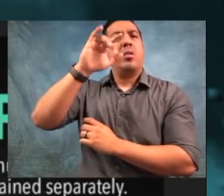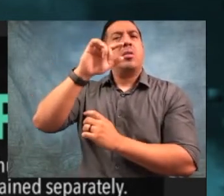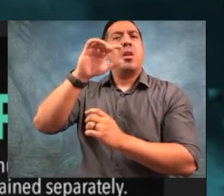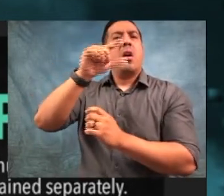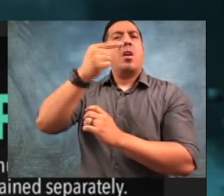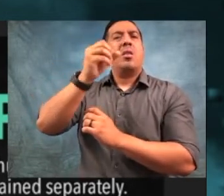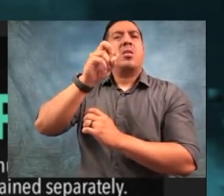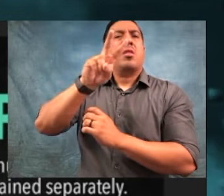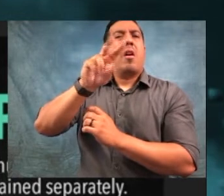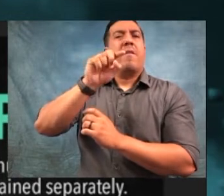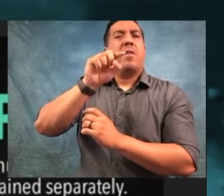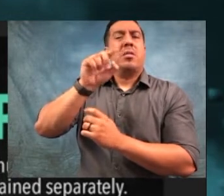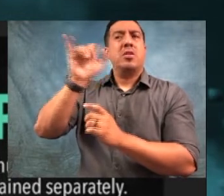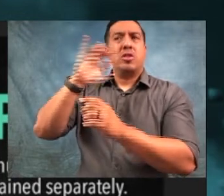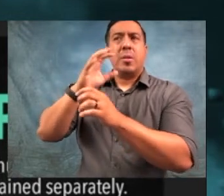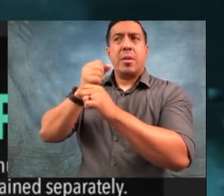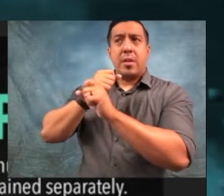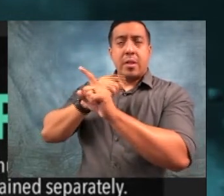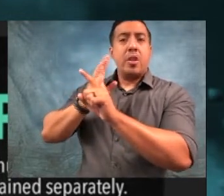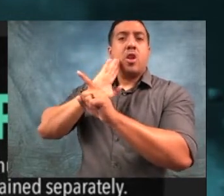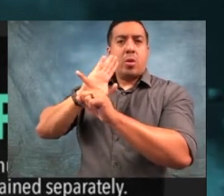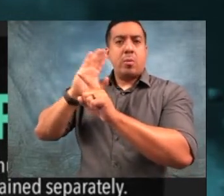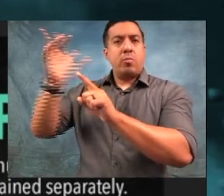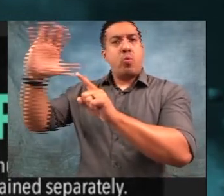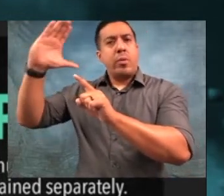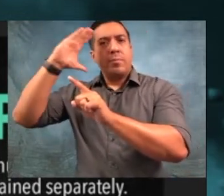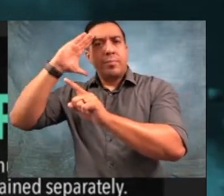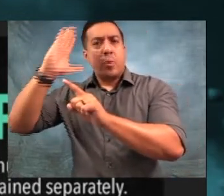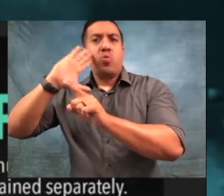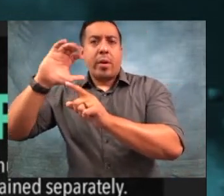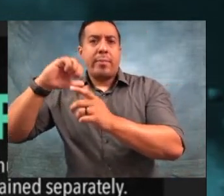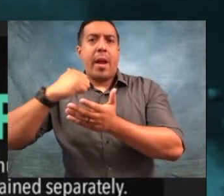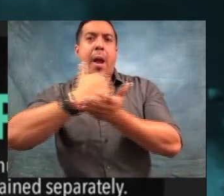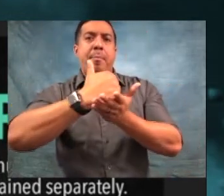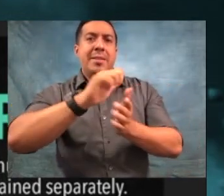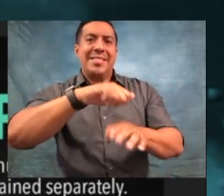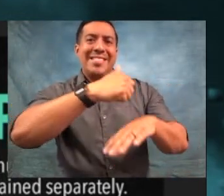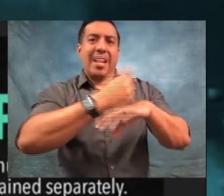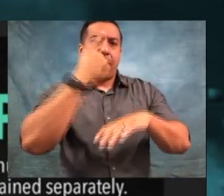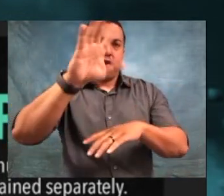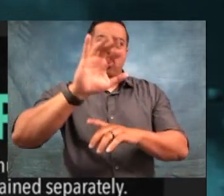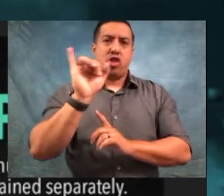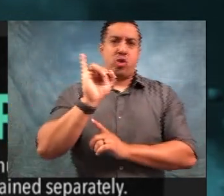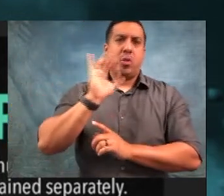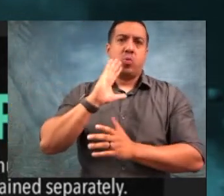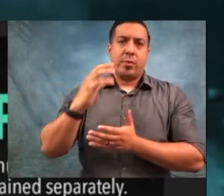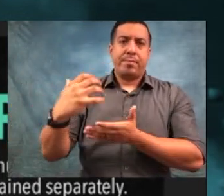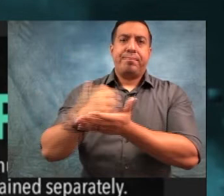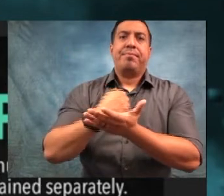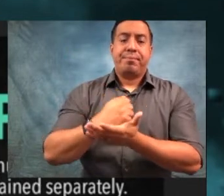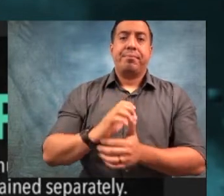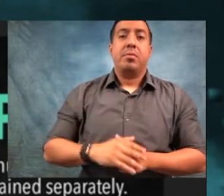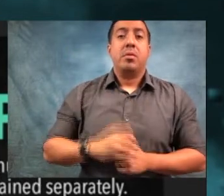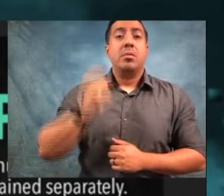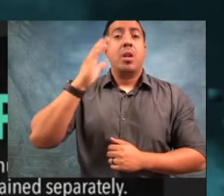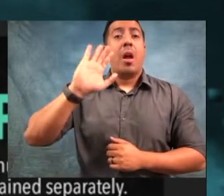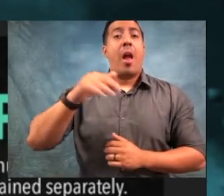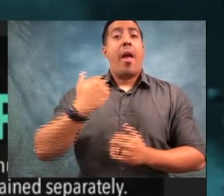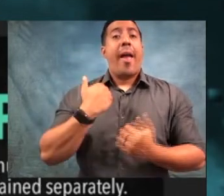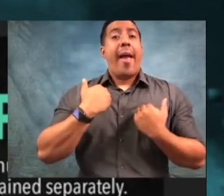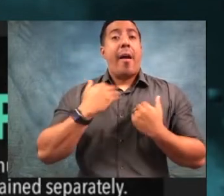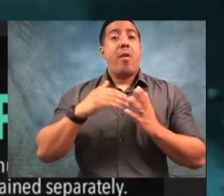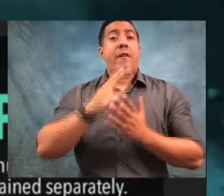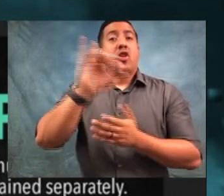through floodsmart.gov, and your insurance agent will be aware of that and they can help you get that set up. But